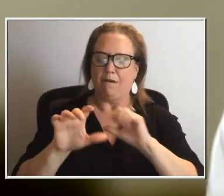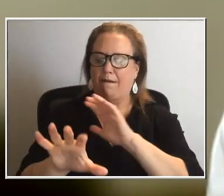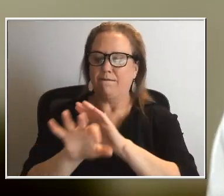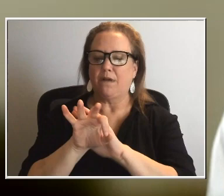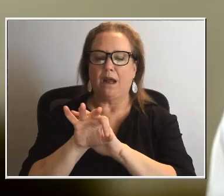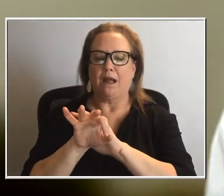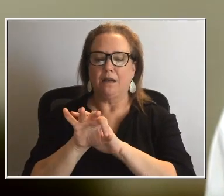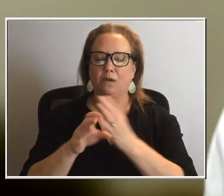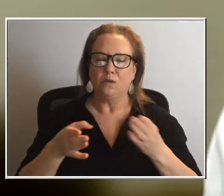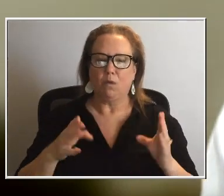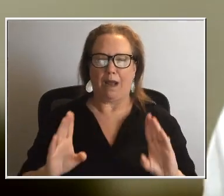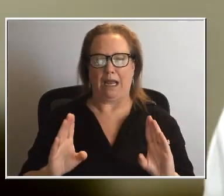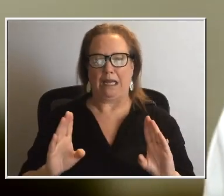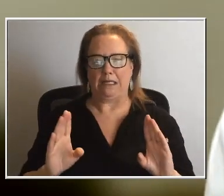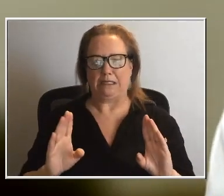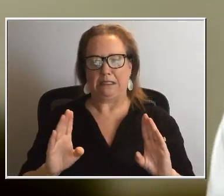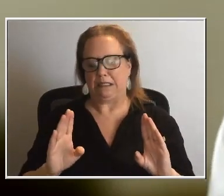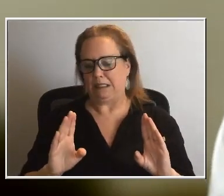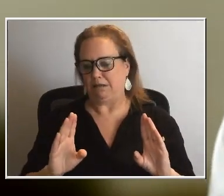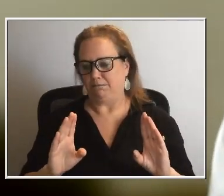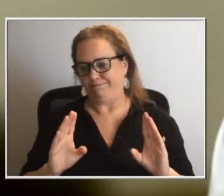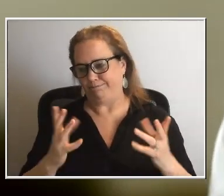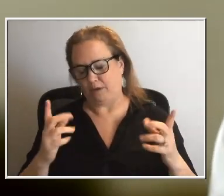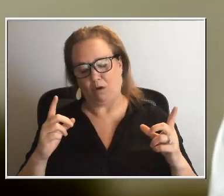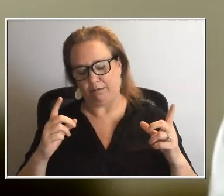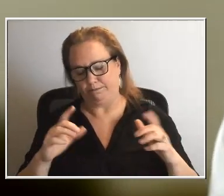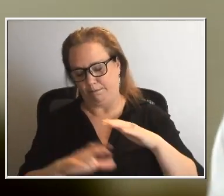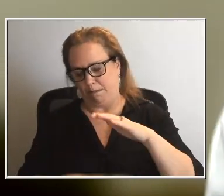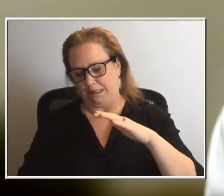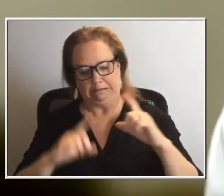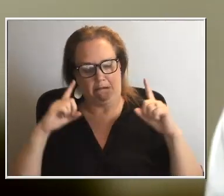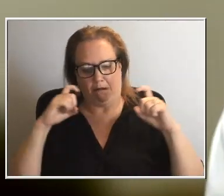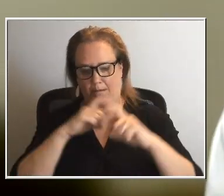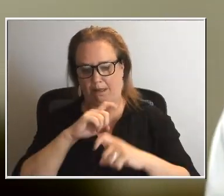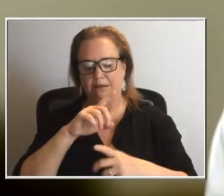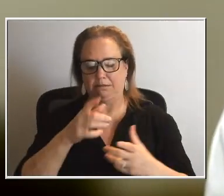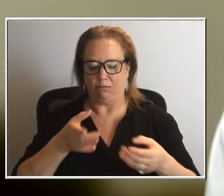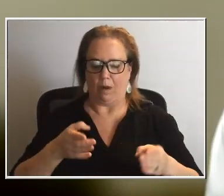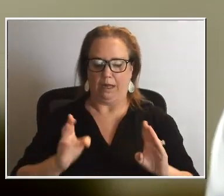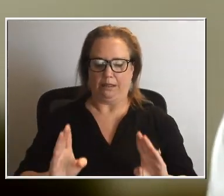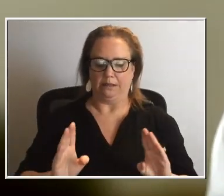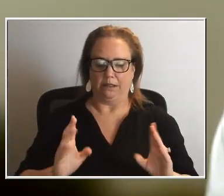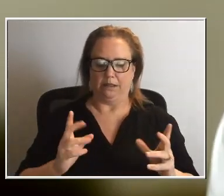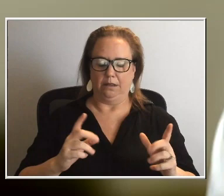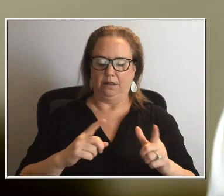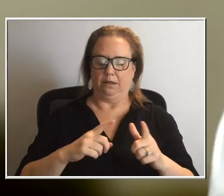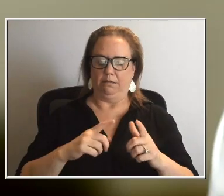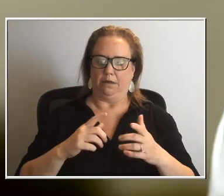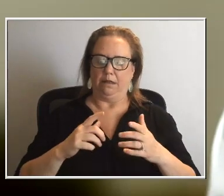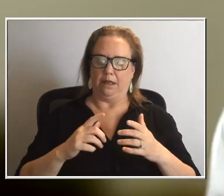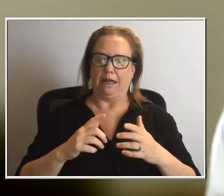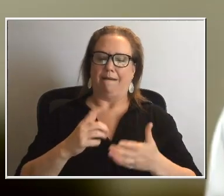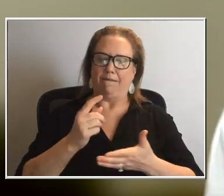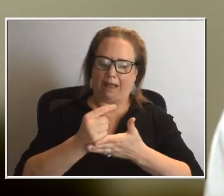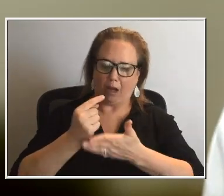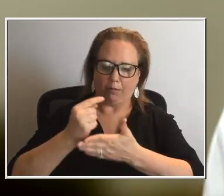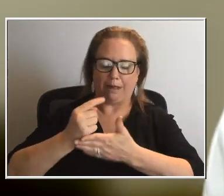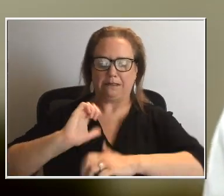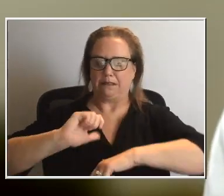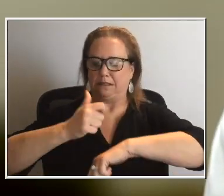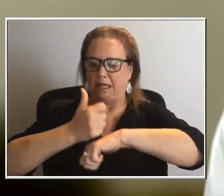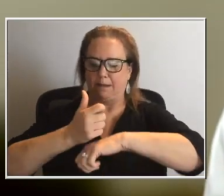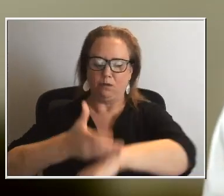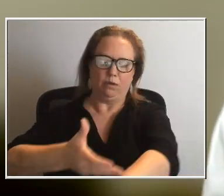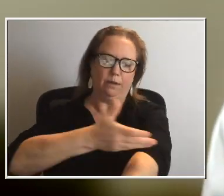basic mechanisms or even those complex mechanisms, and then ultimately lead to therapies, again, to